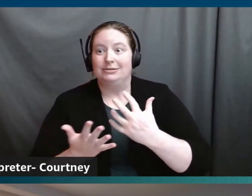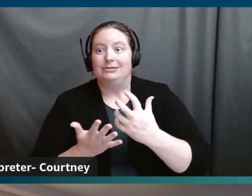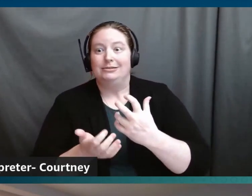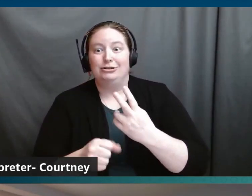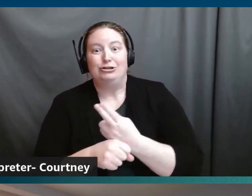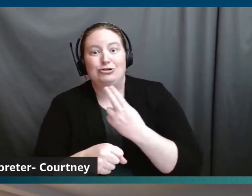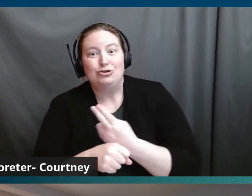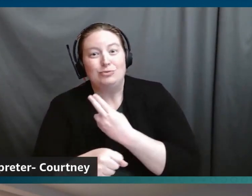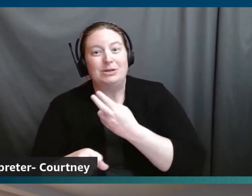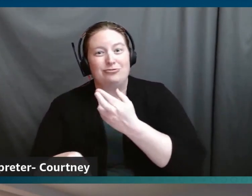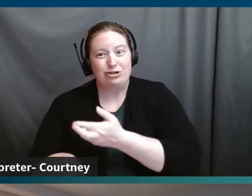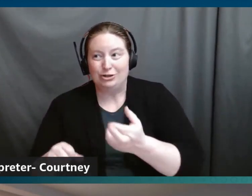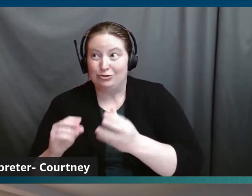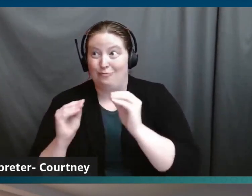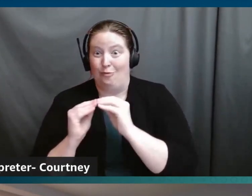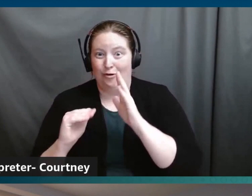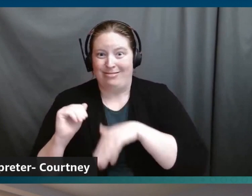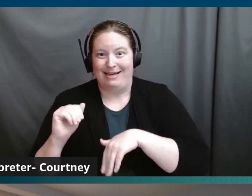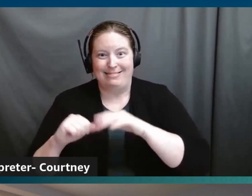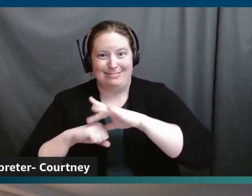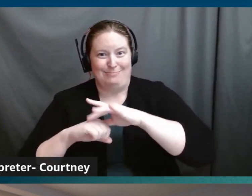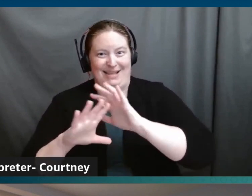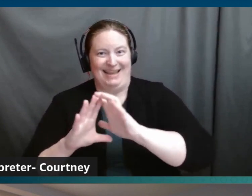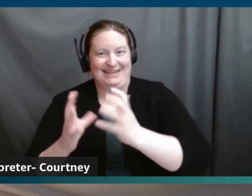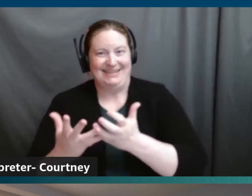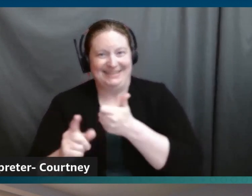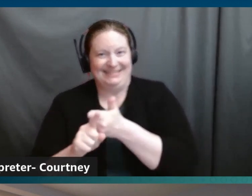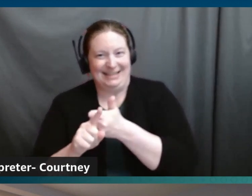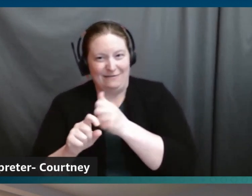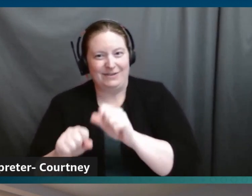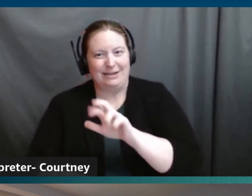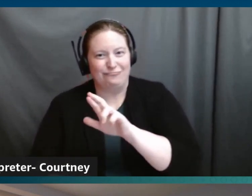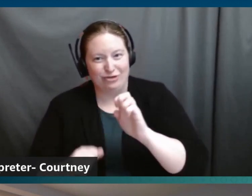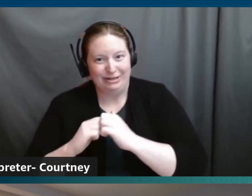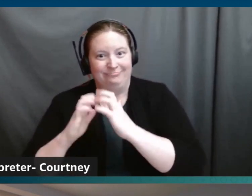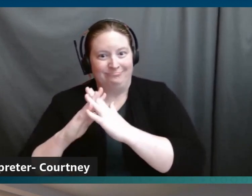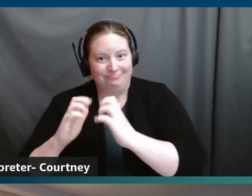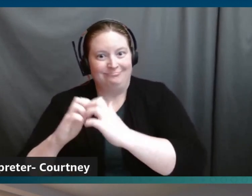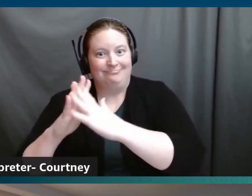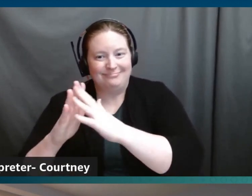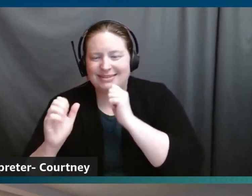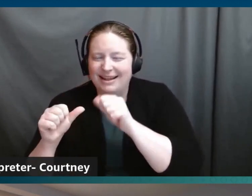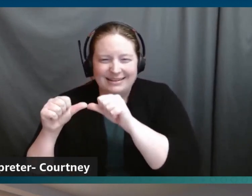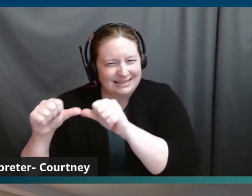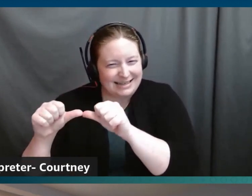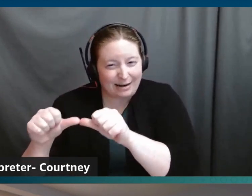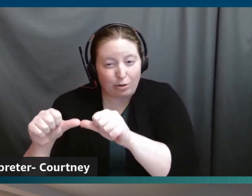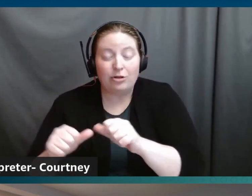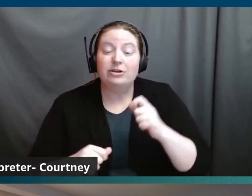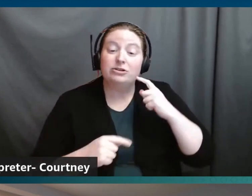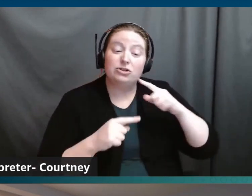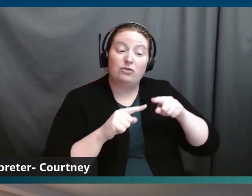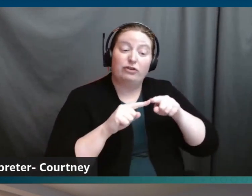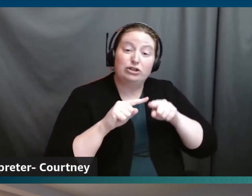the planet can regenerate, and that's not sustainable. So the whole idea of circular